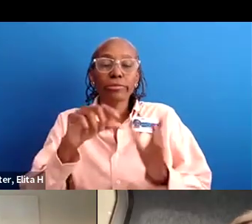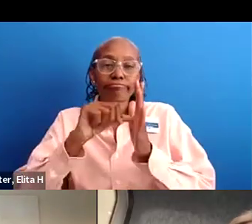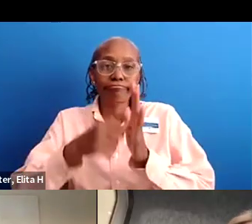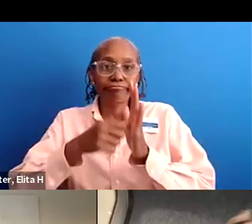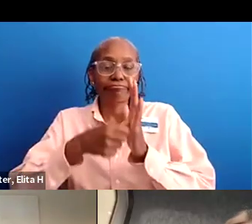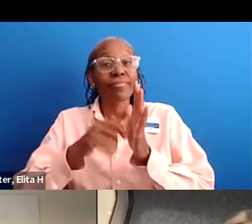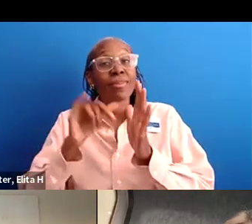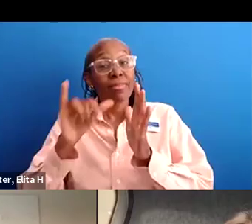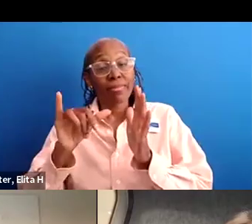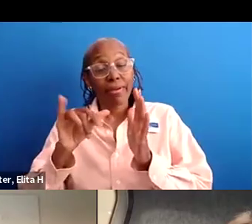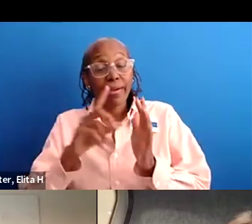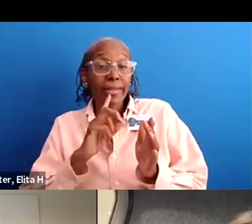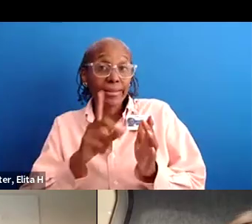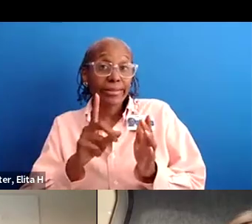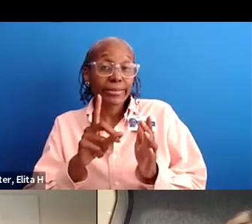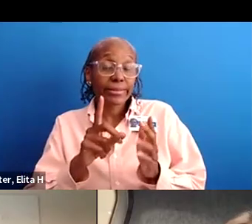it is